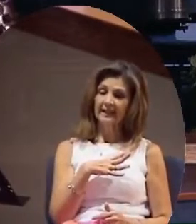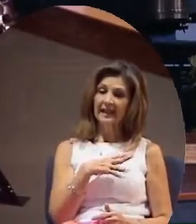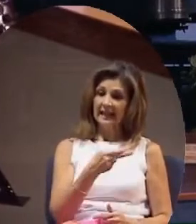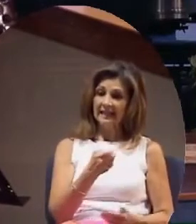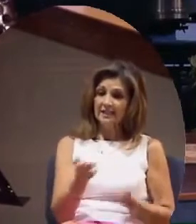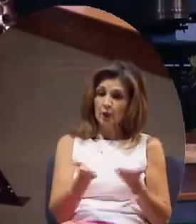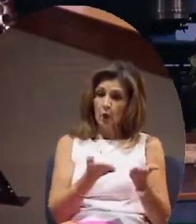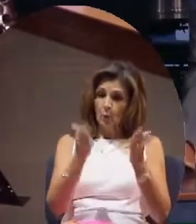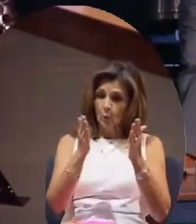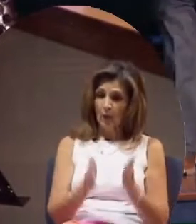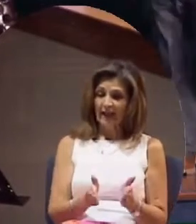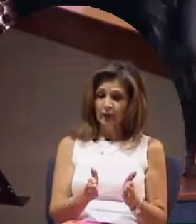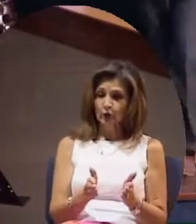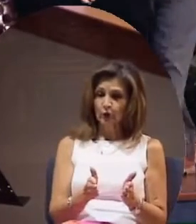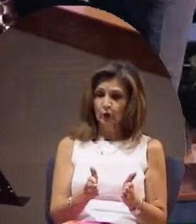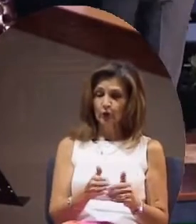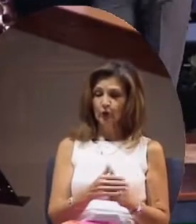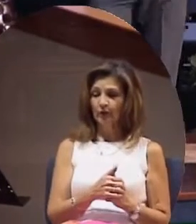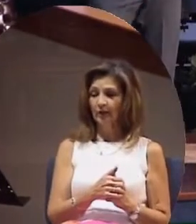waiter.